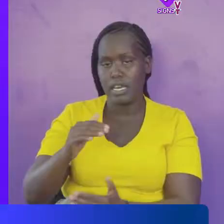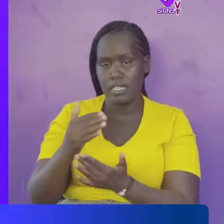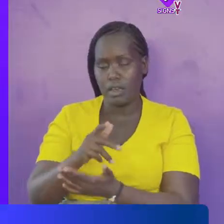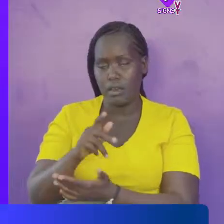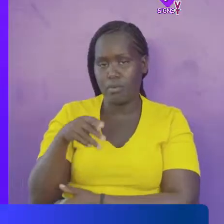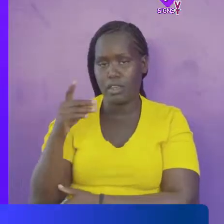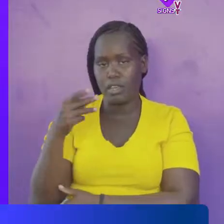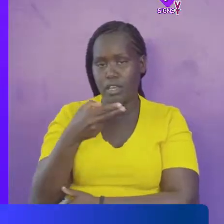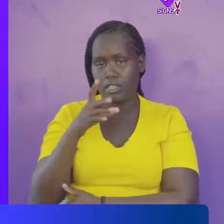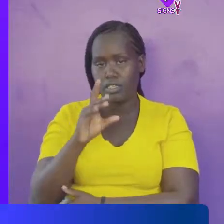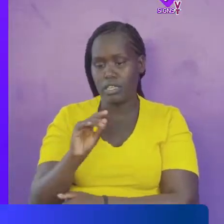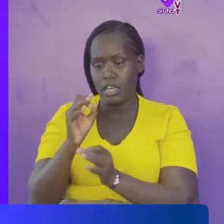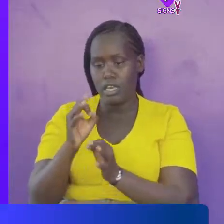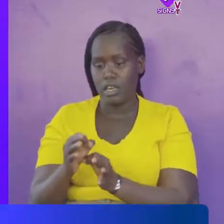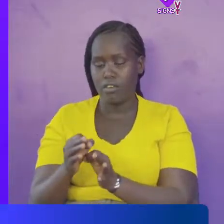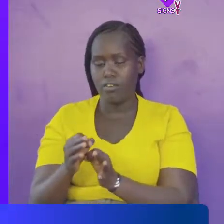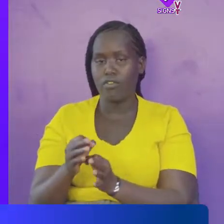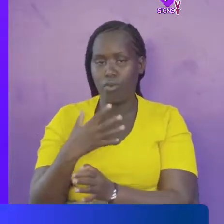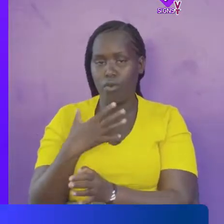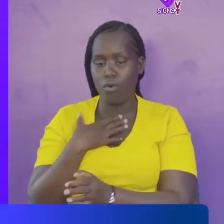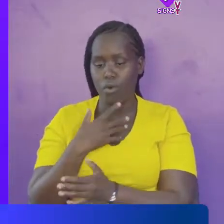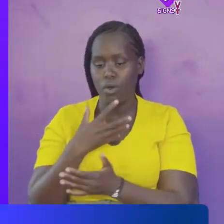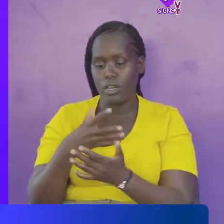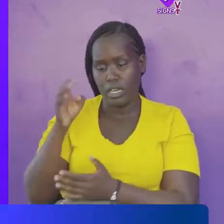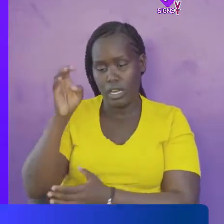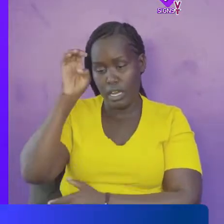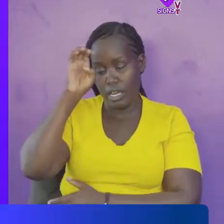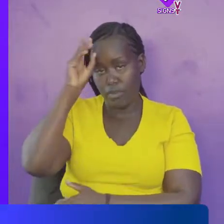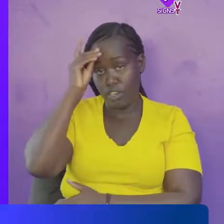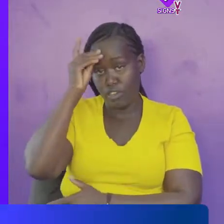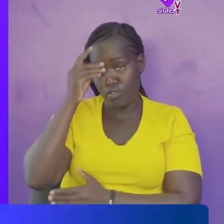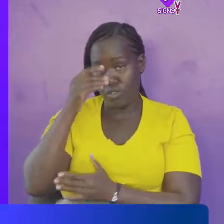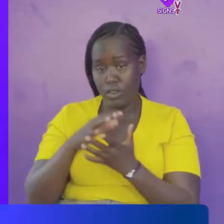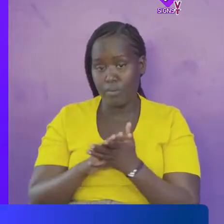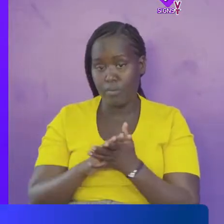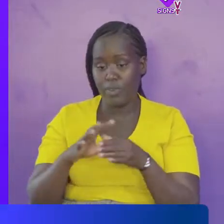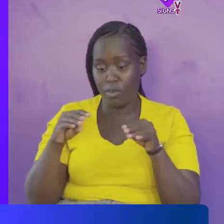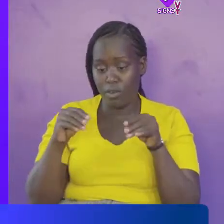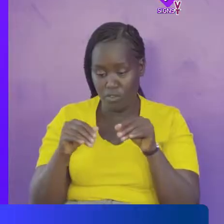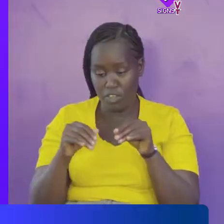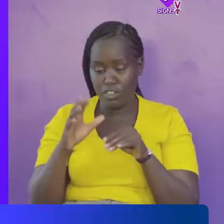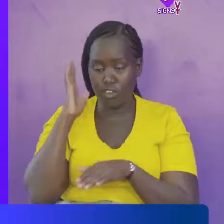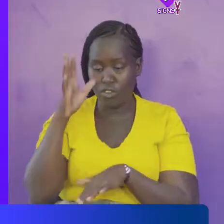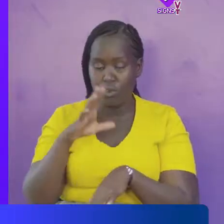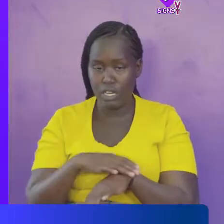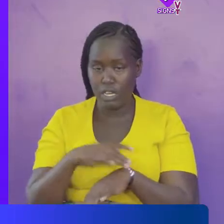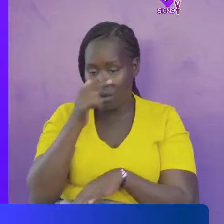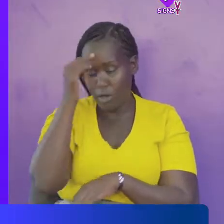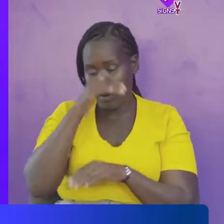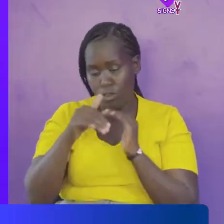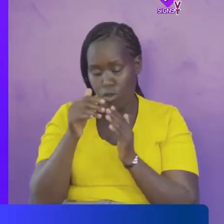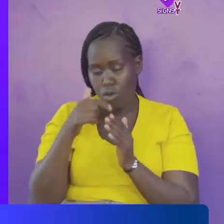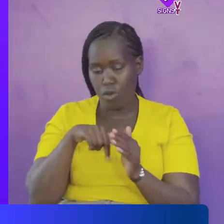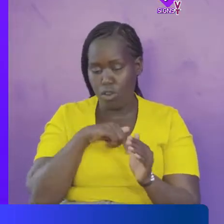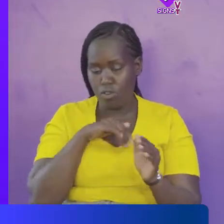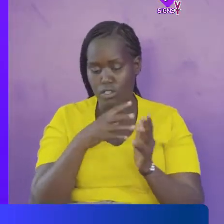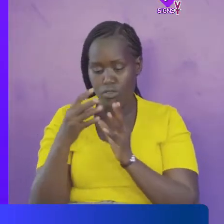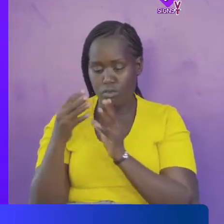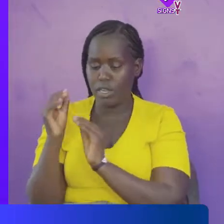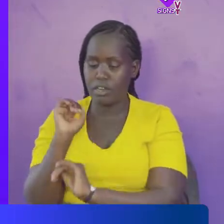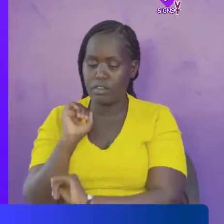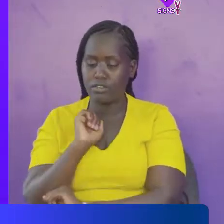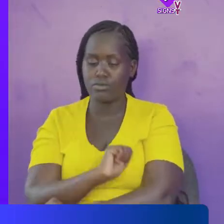for academic qualifications, yes, you will get it. You will get them. Because more of us have gone to school. And